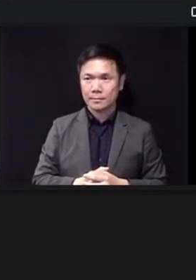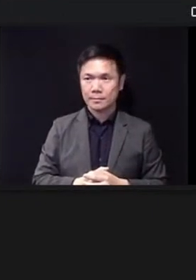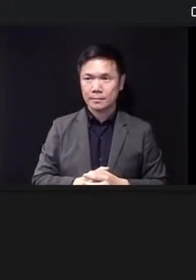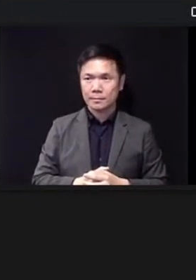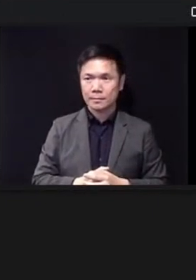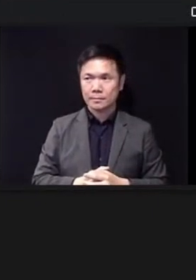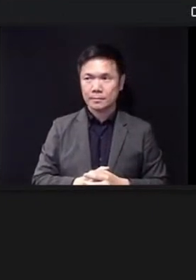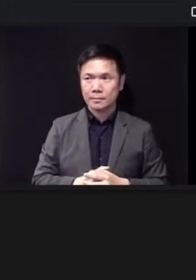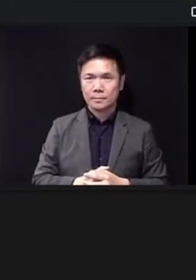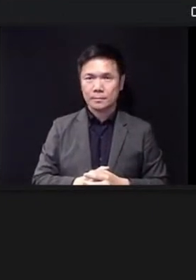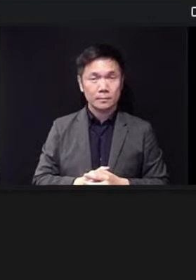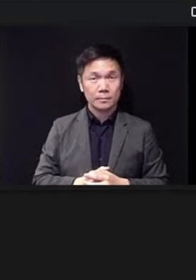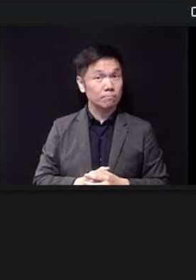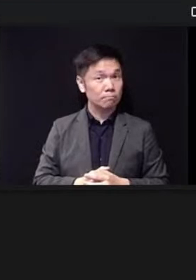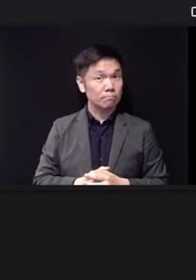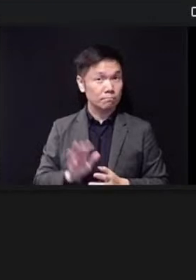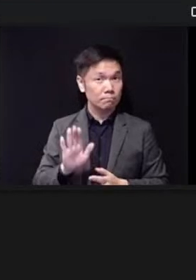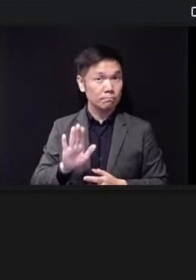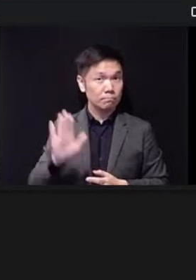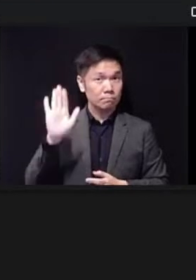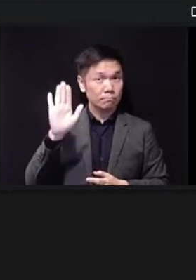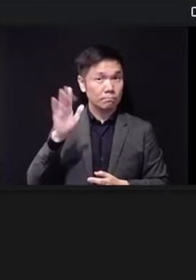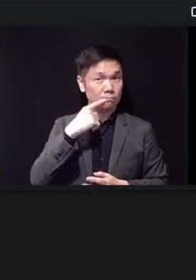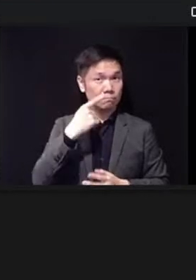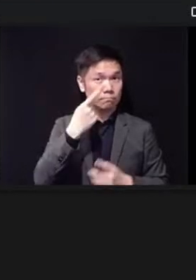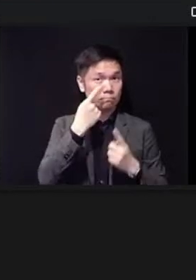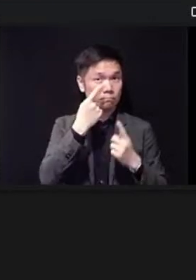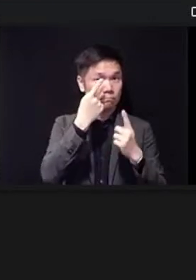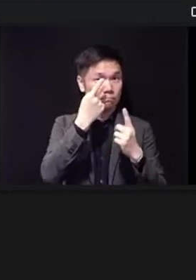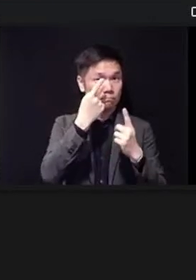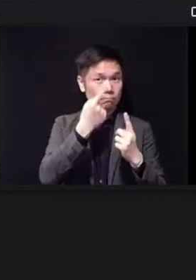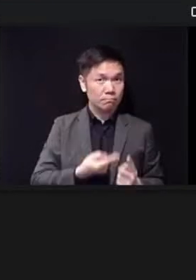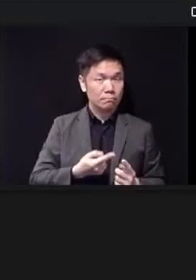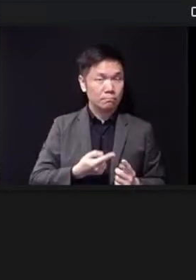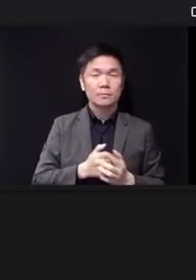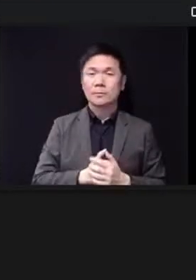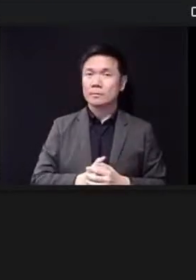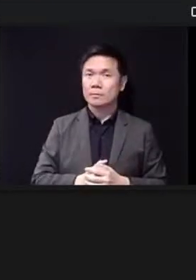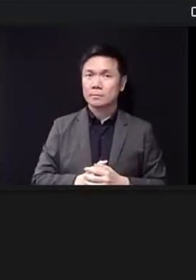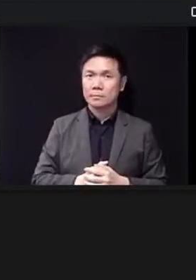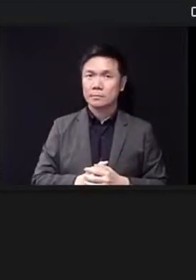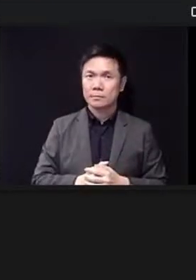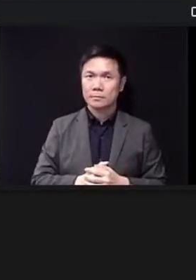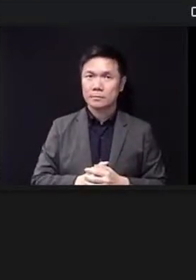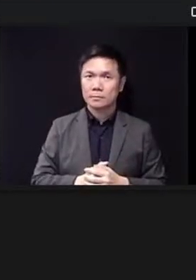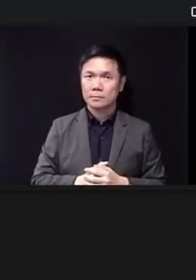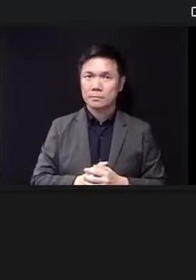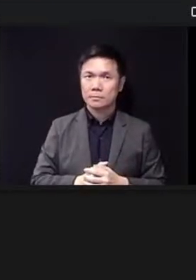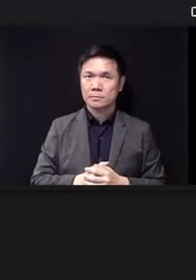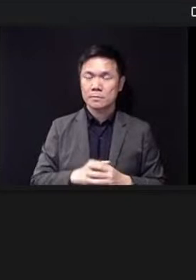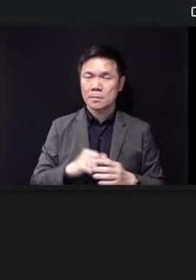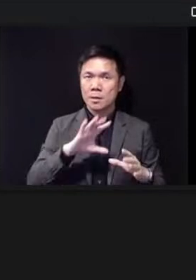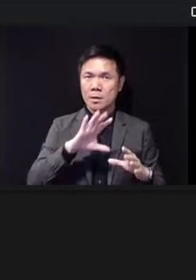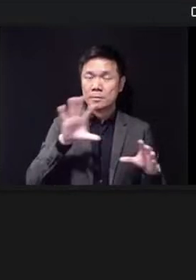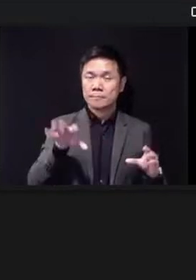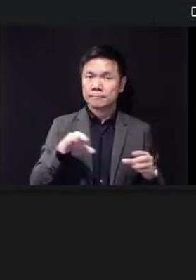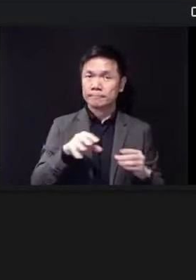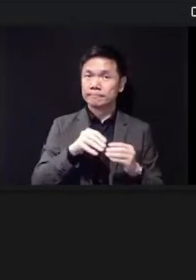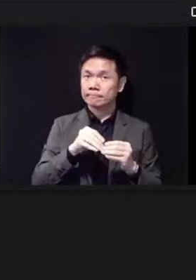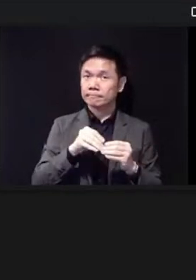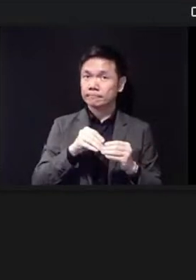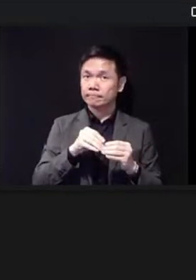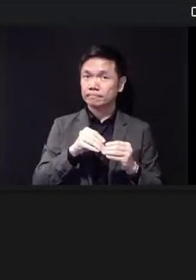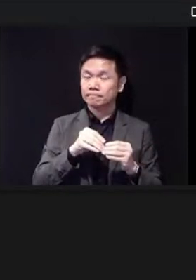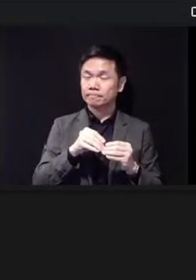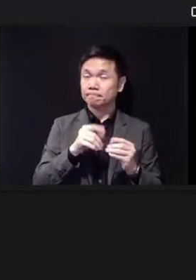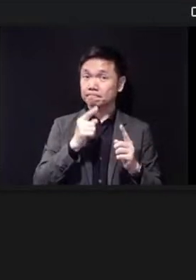to this this suggestion of changing the phrase as a regional input to